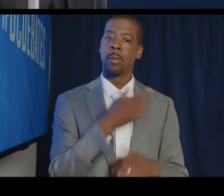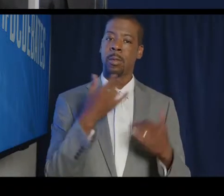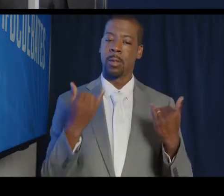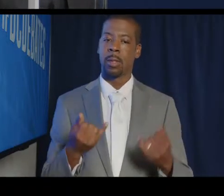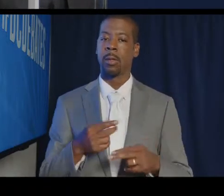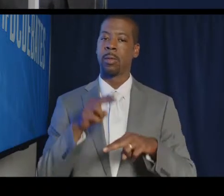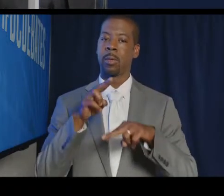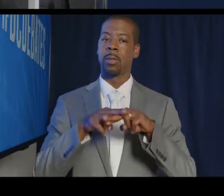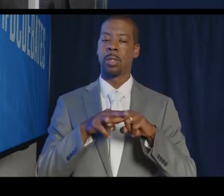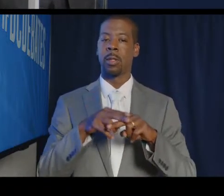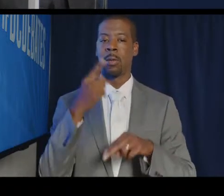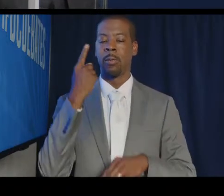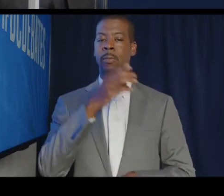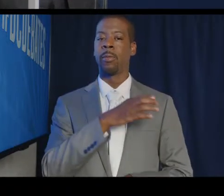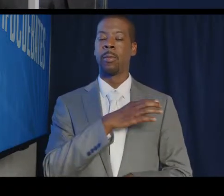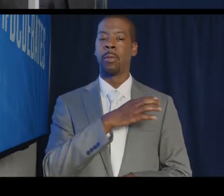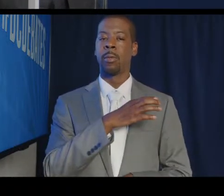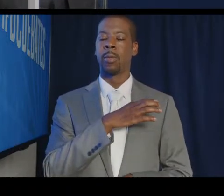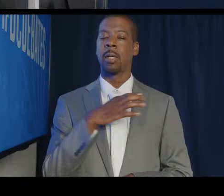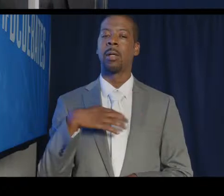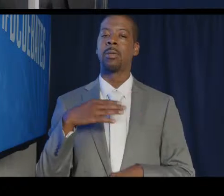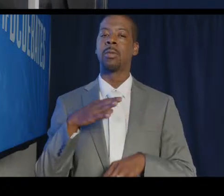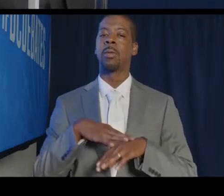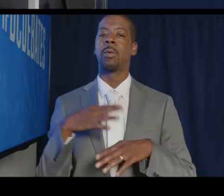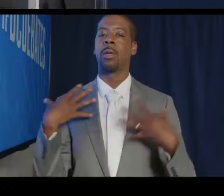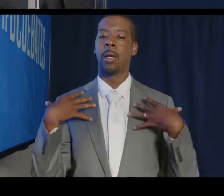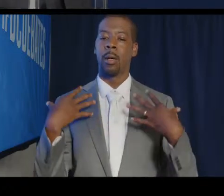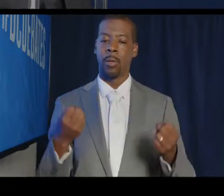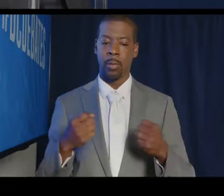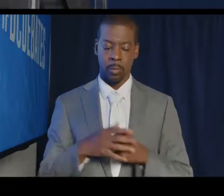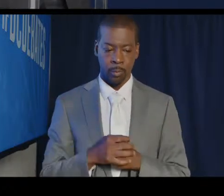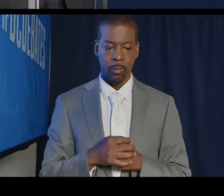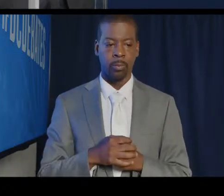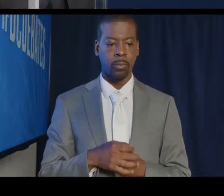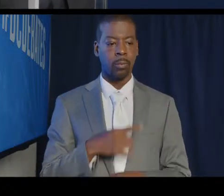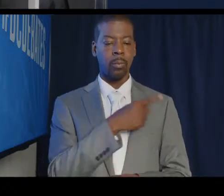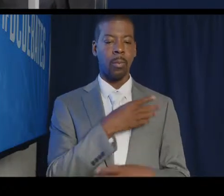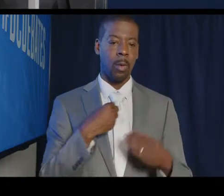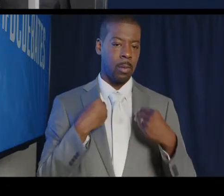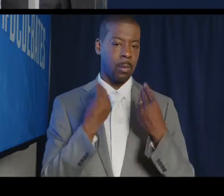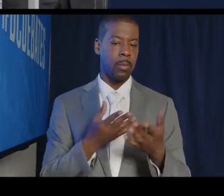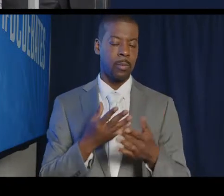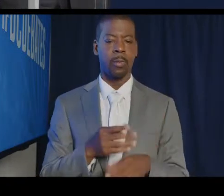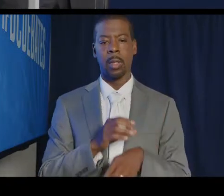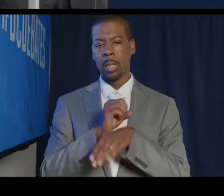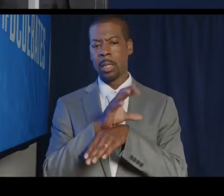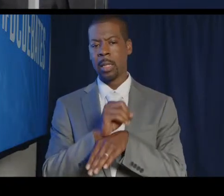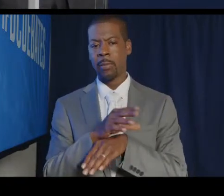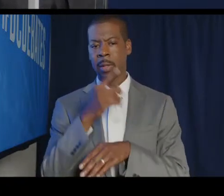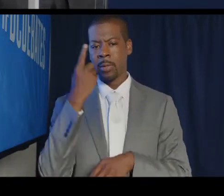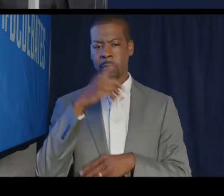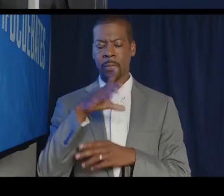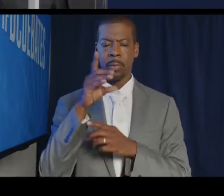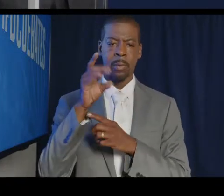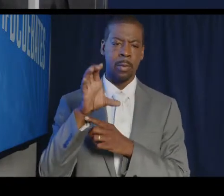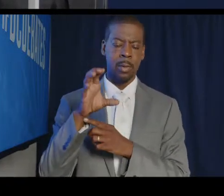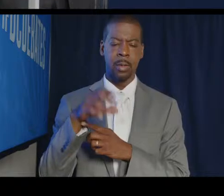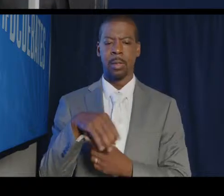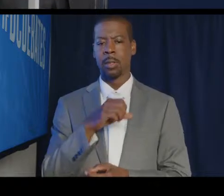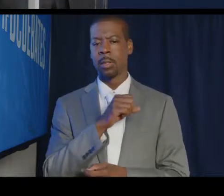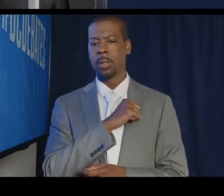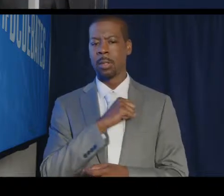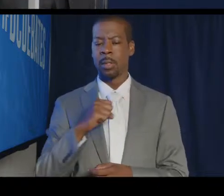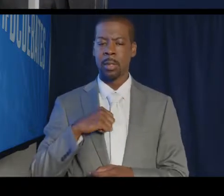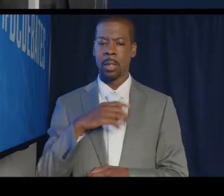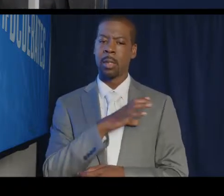Health. Prior to her election in 2020, Christina provided counsel to the United States Senators, DC council members, and state and